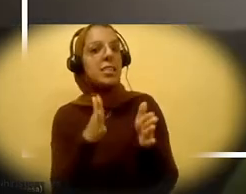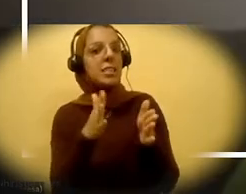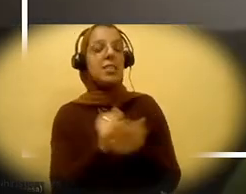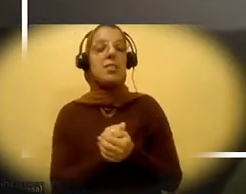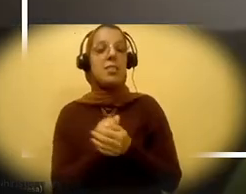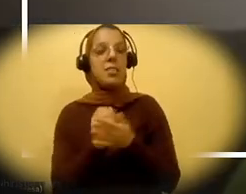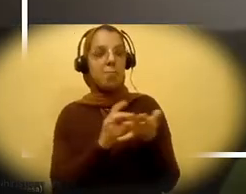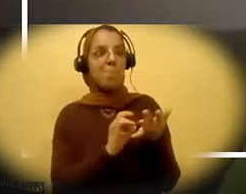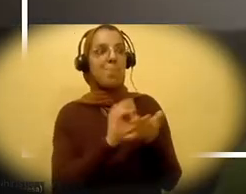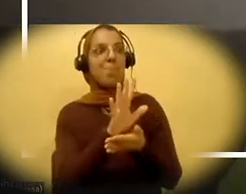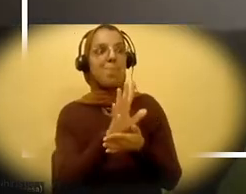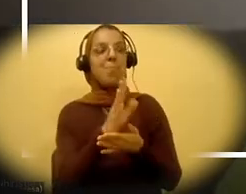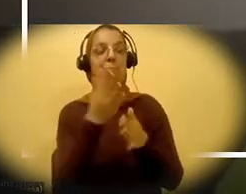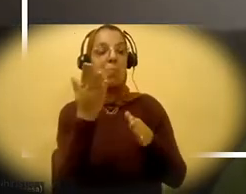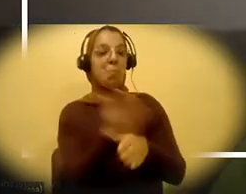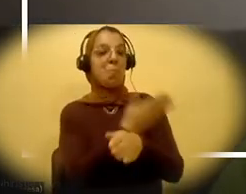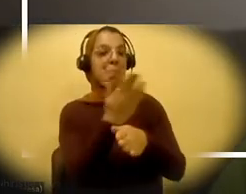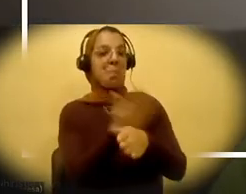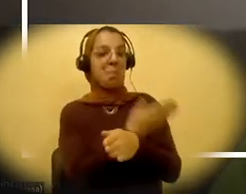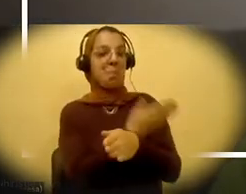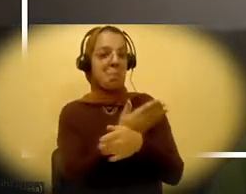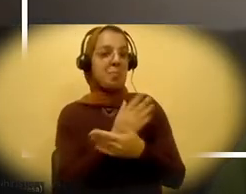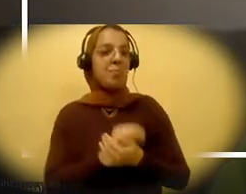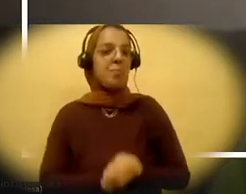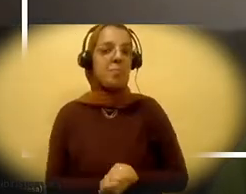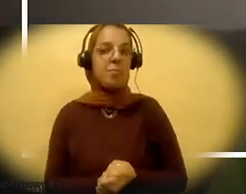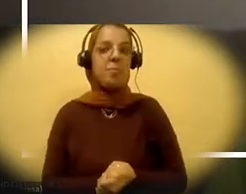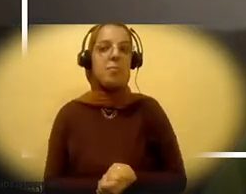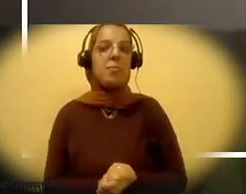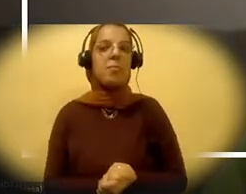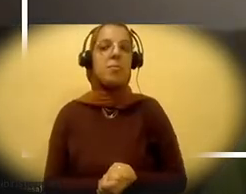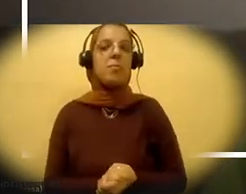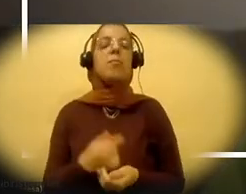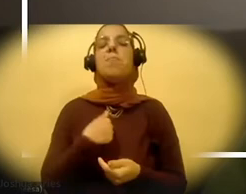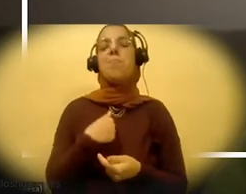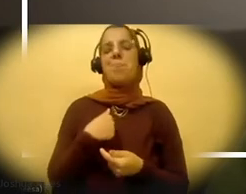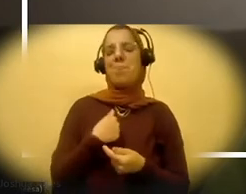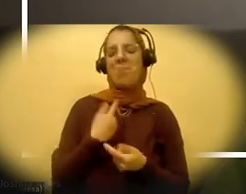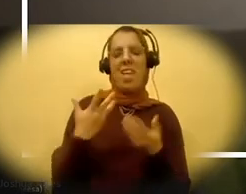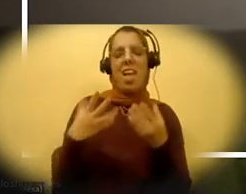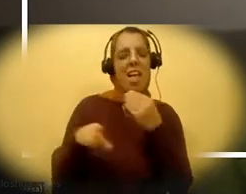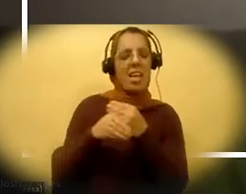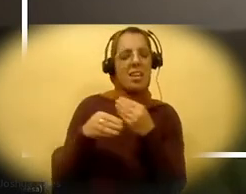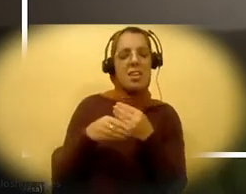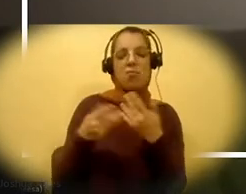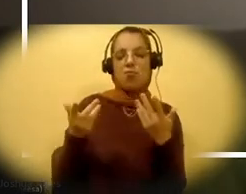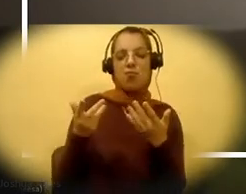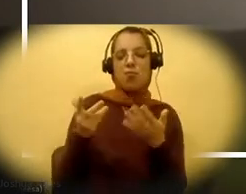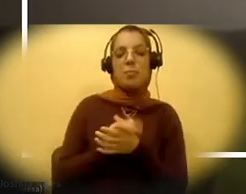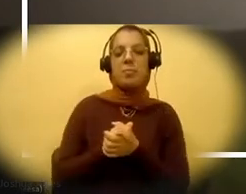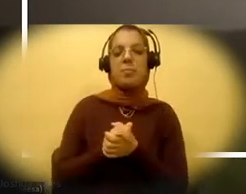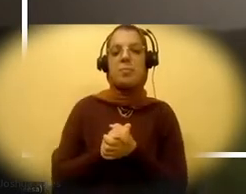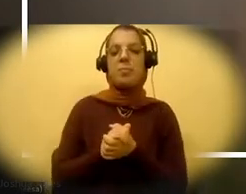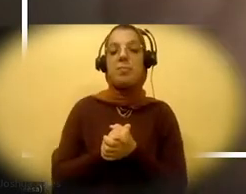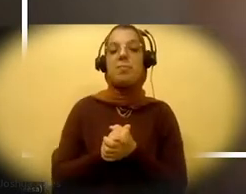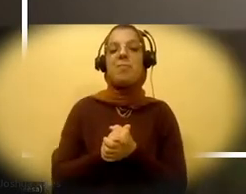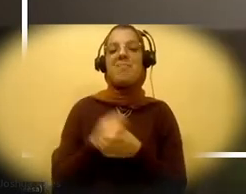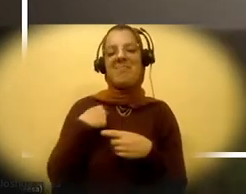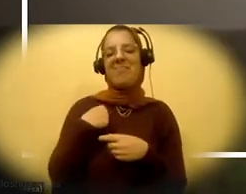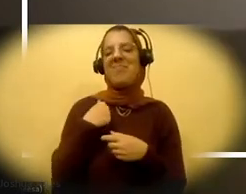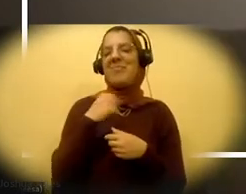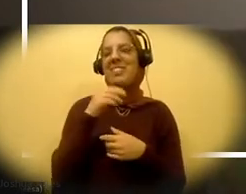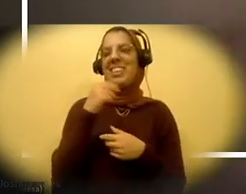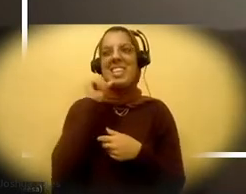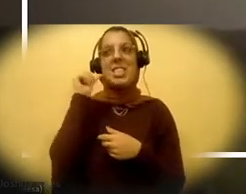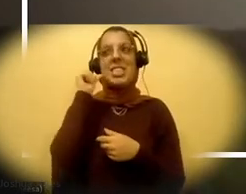Yeah, for sure. I think I do have something to say about that. Like, I was reflecting like the other day about like, you know, my role as like an artist here,